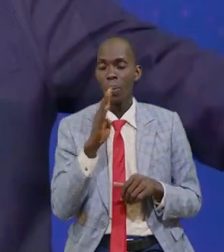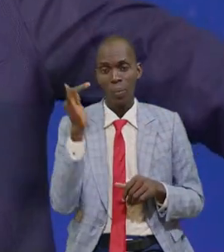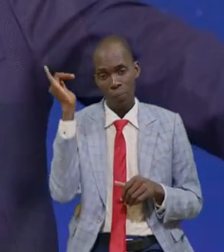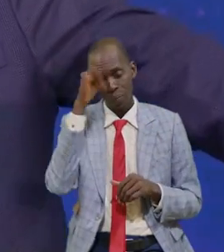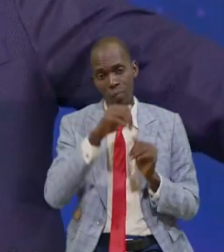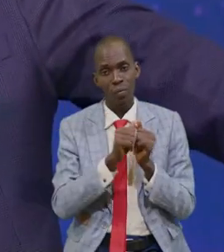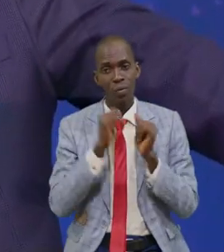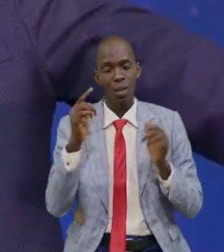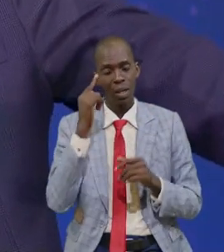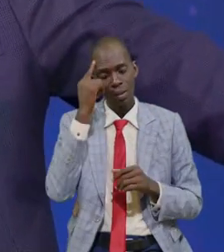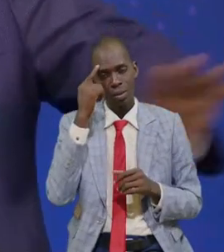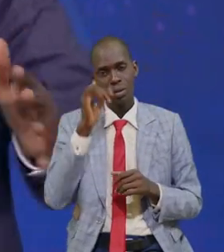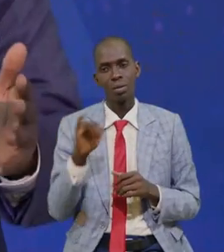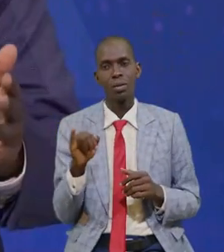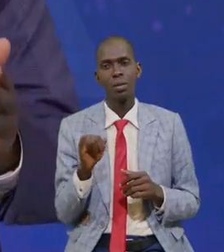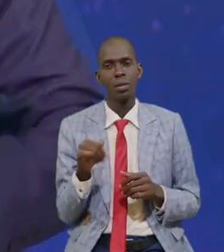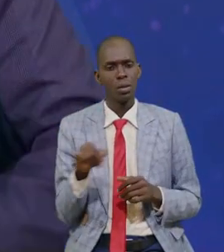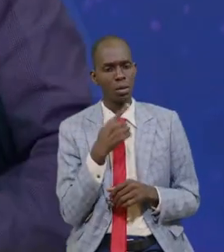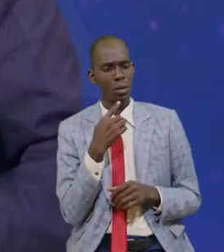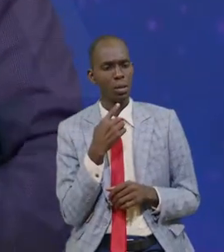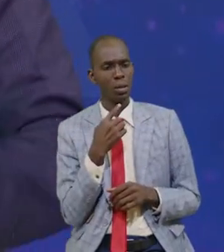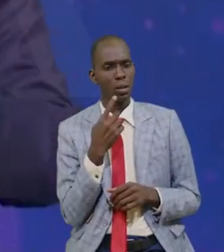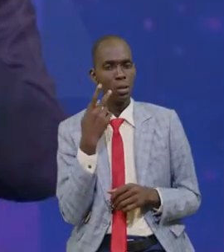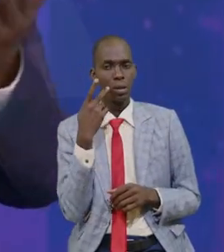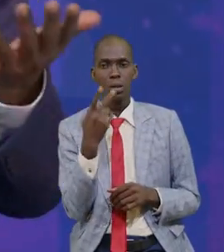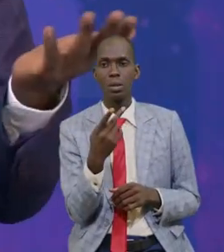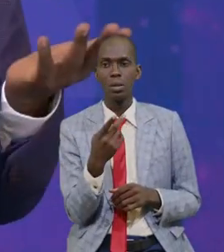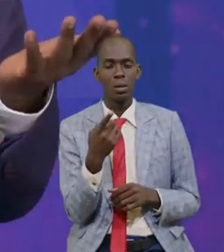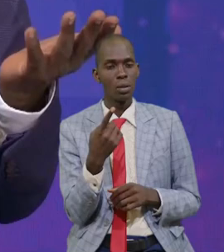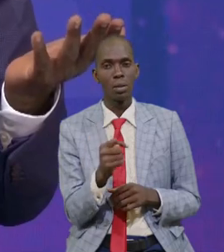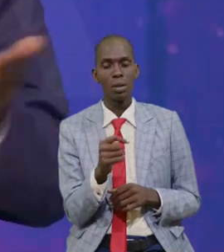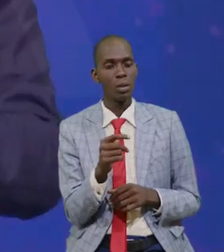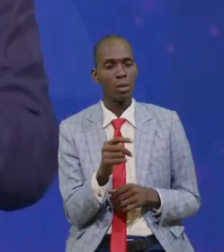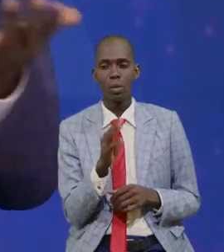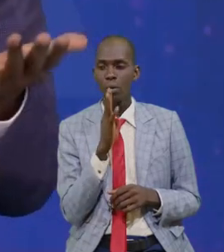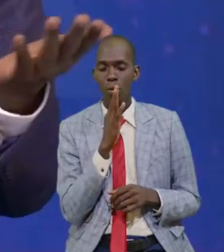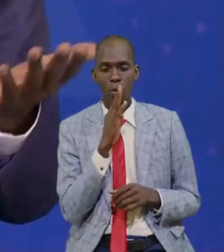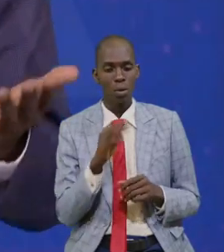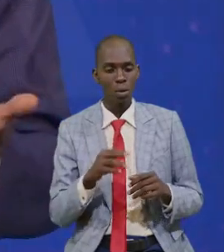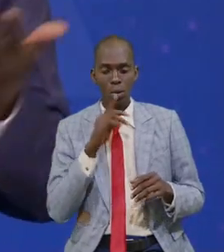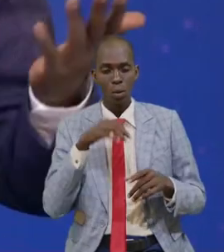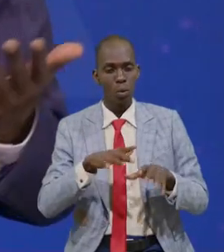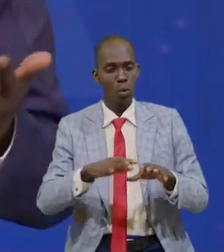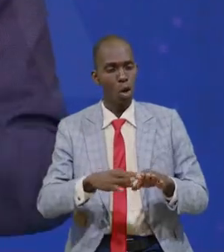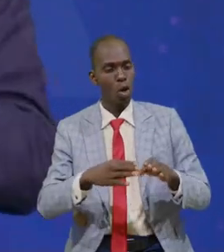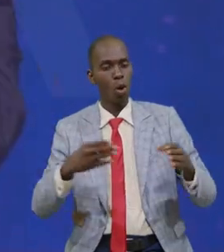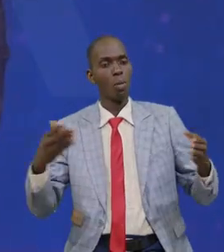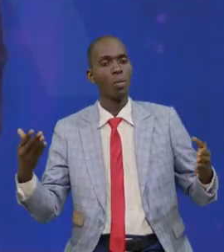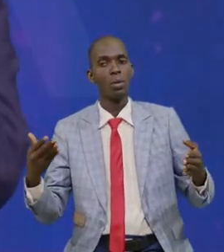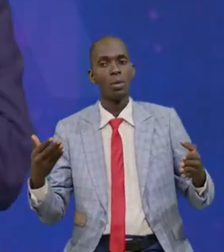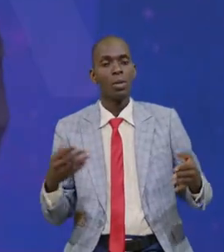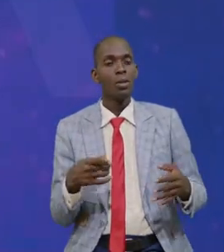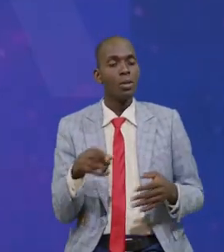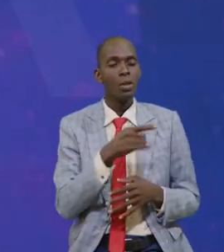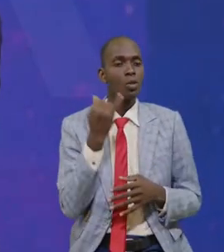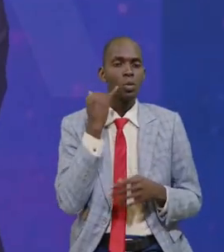thoughtless. They said, look at the sea opening. They had never seen anything like that before. Instead of praising God and